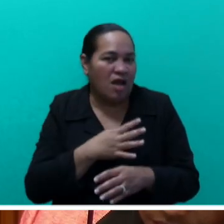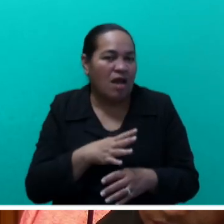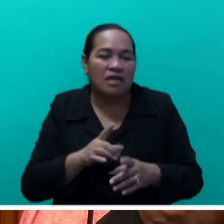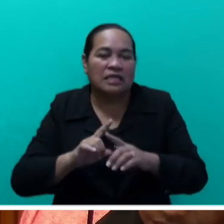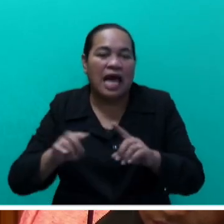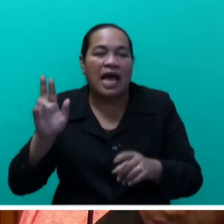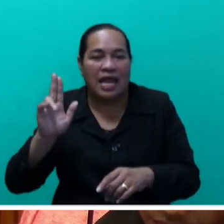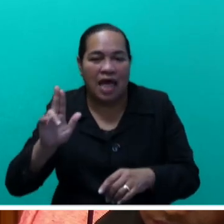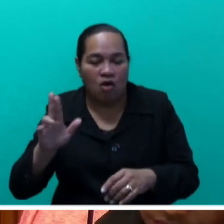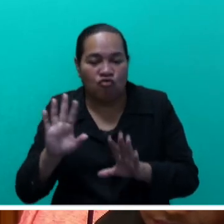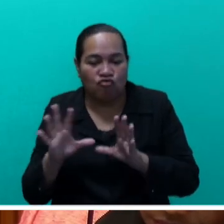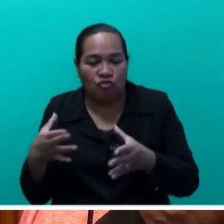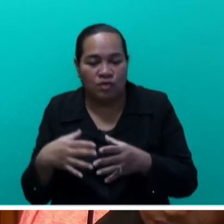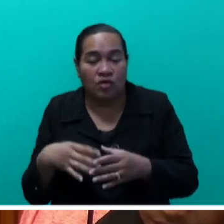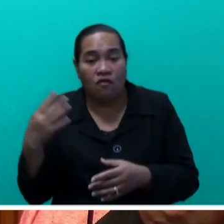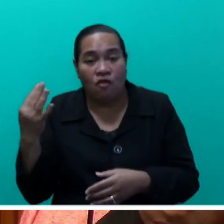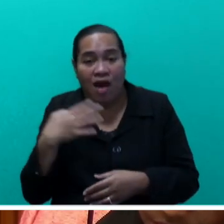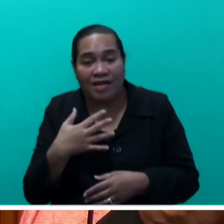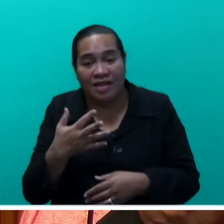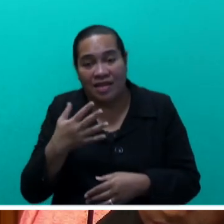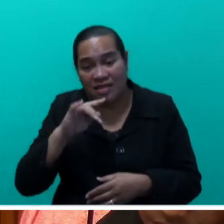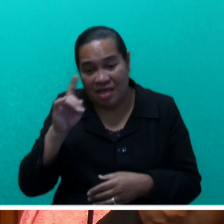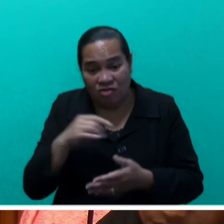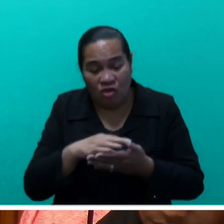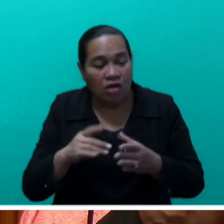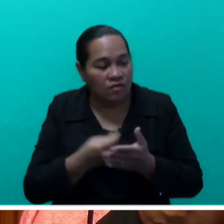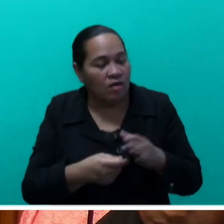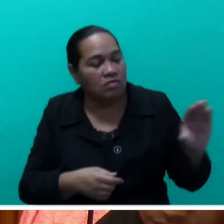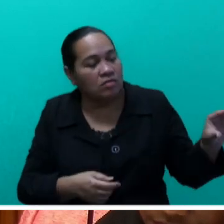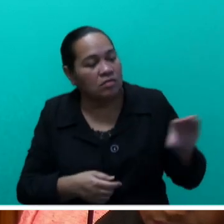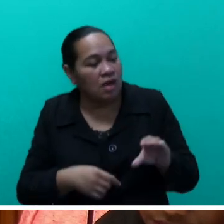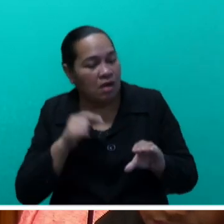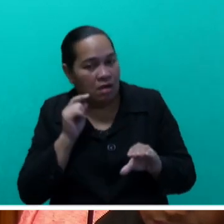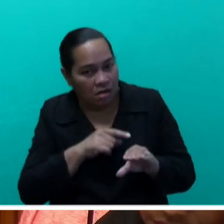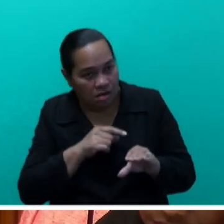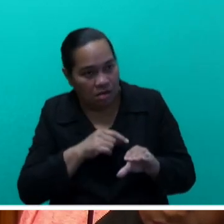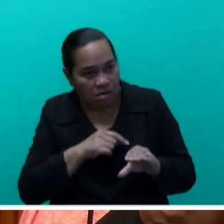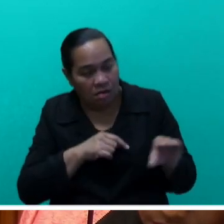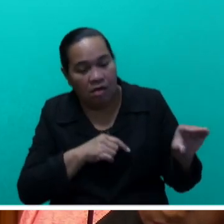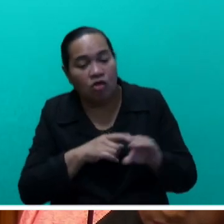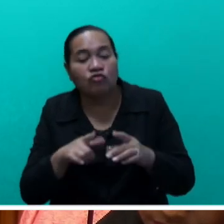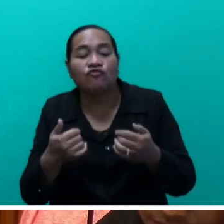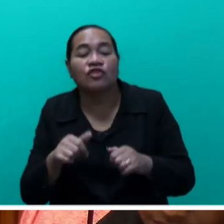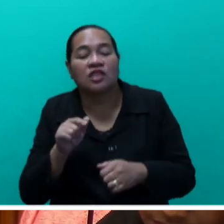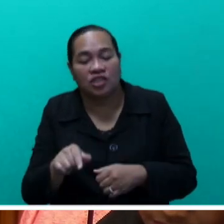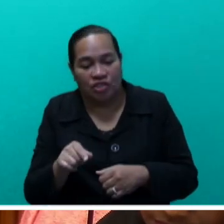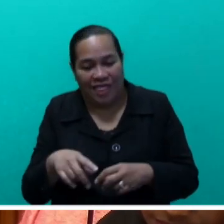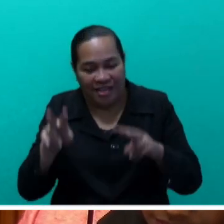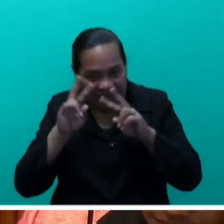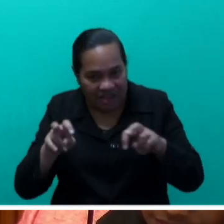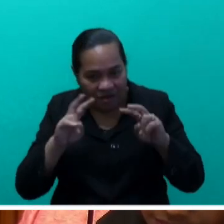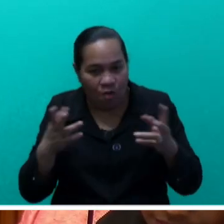totaling $480,000 have been allocated from the Wellness Division for the completion of the STEP survey in the